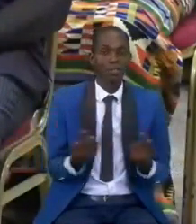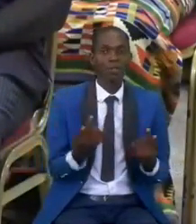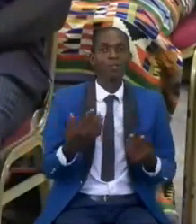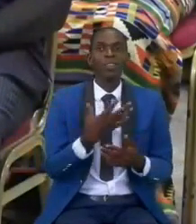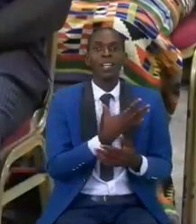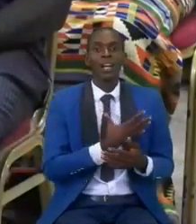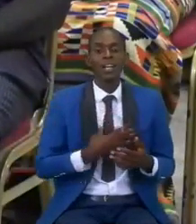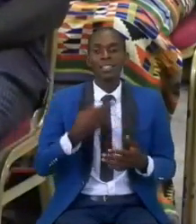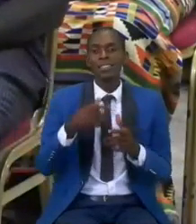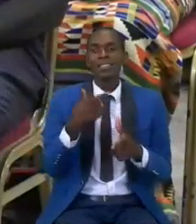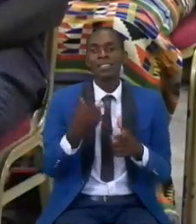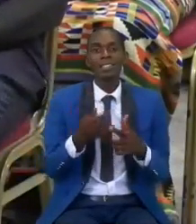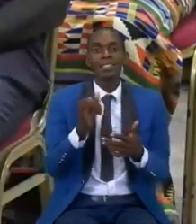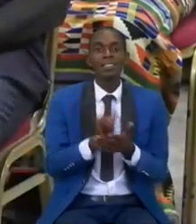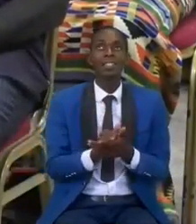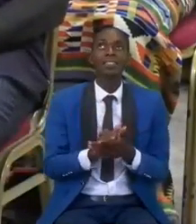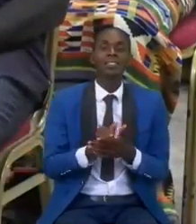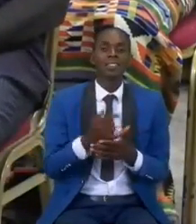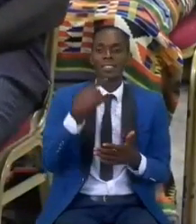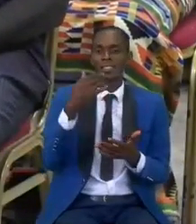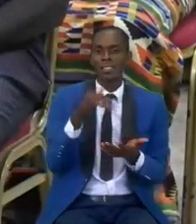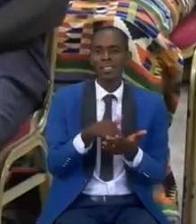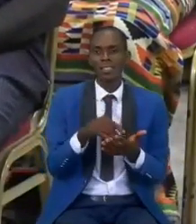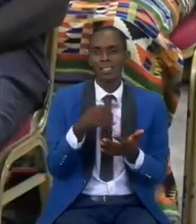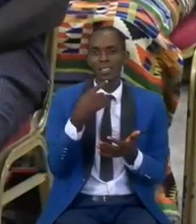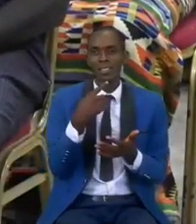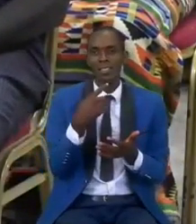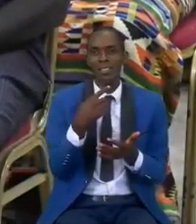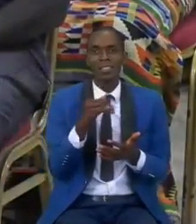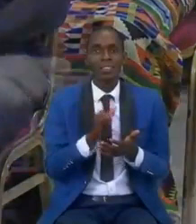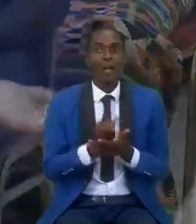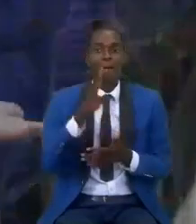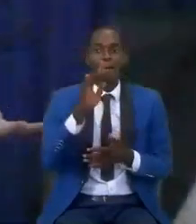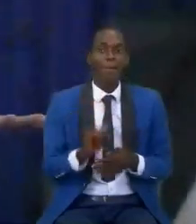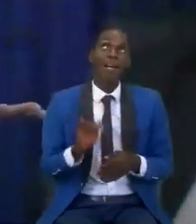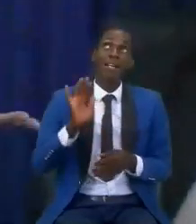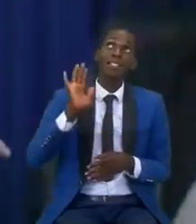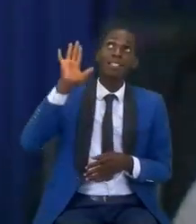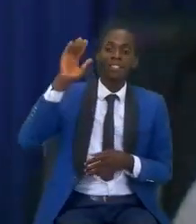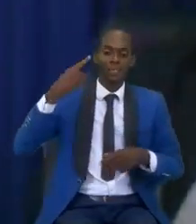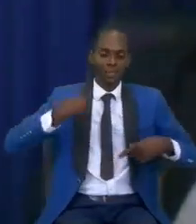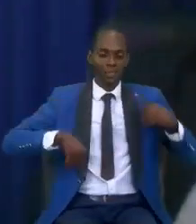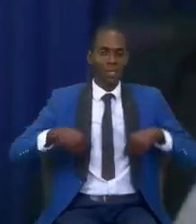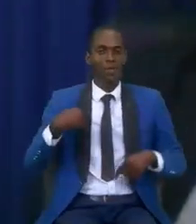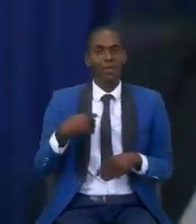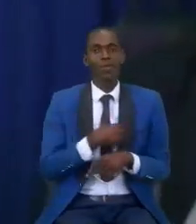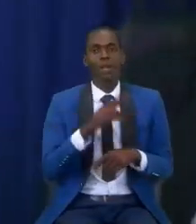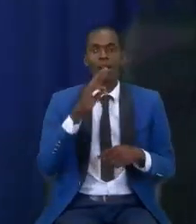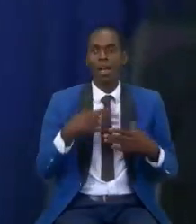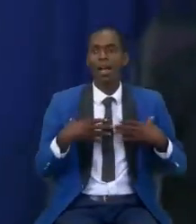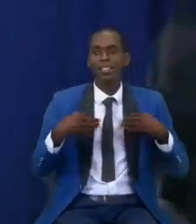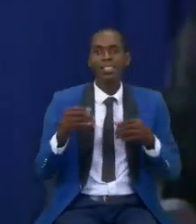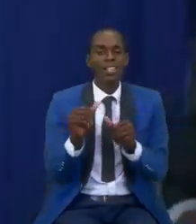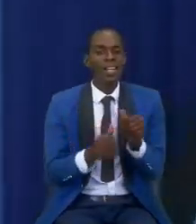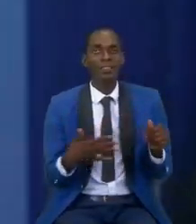his stripes we were healed. Everything he said about Christ, everything we see coming through, and what he has